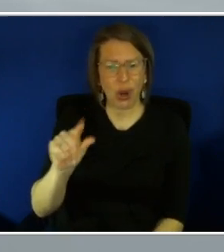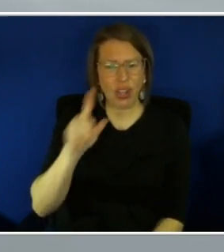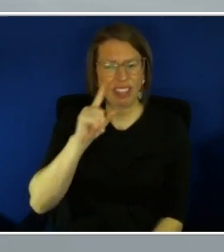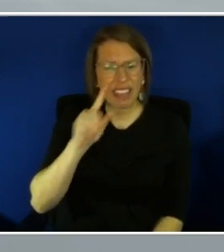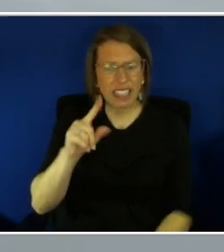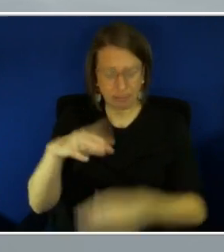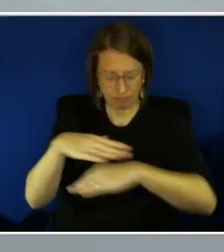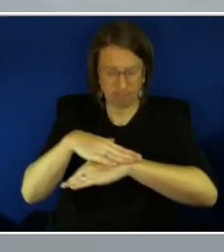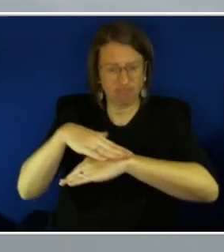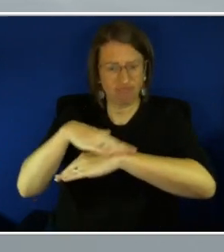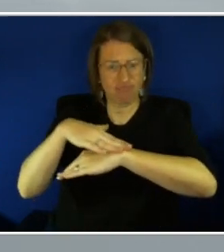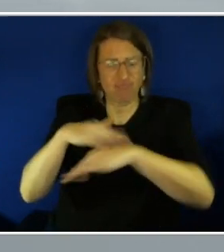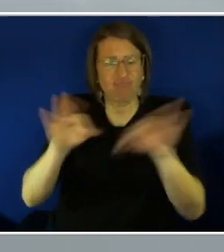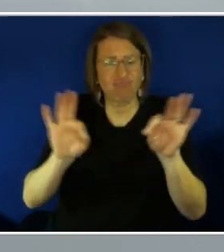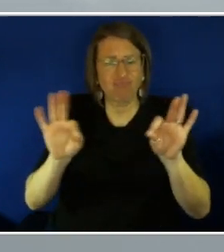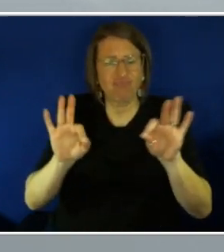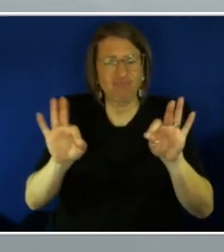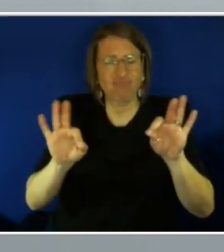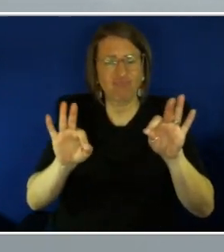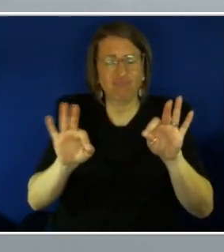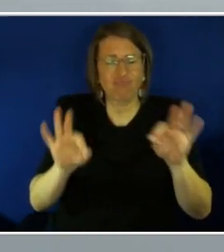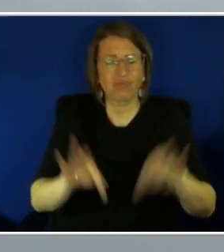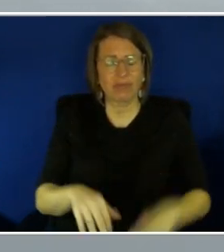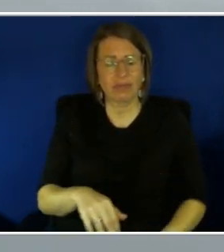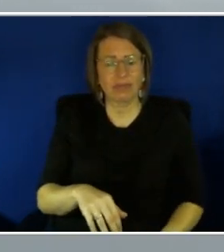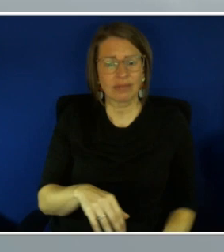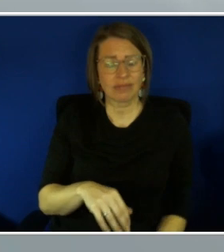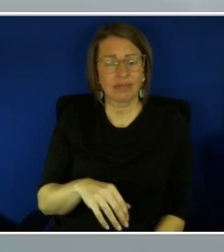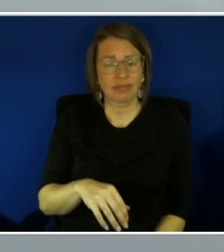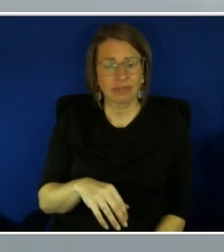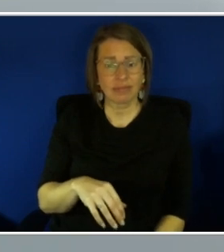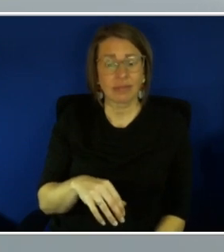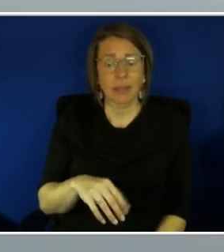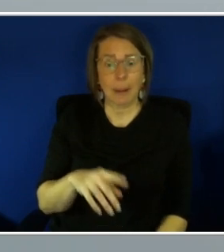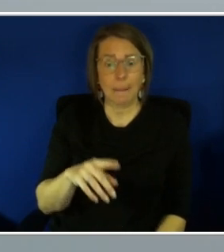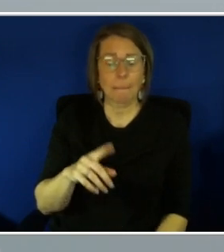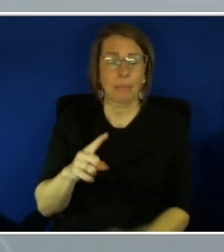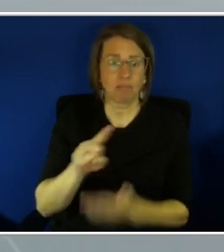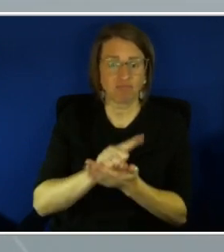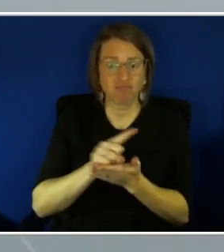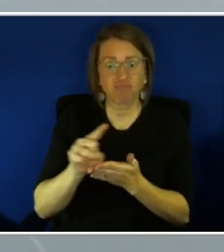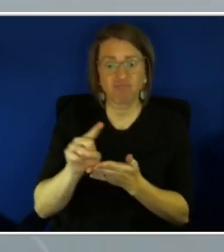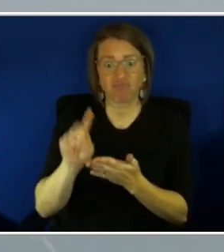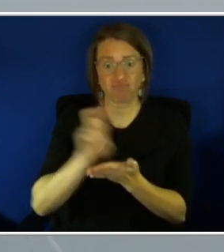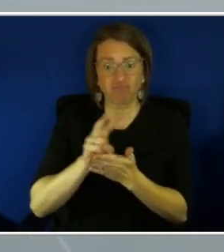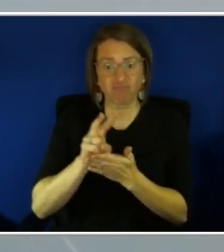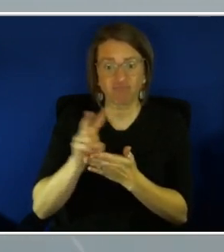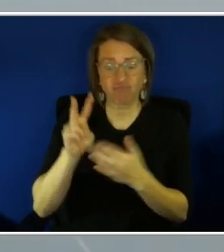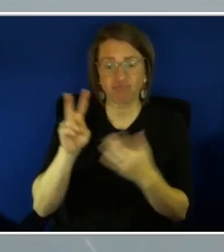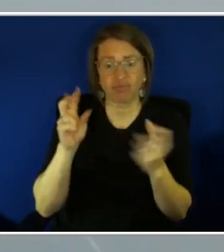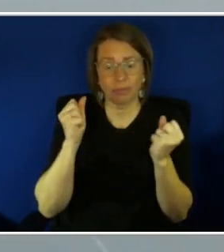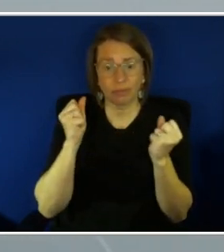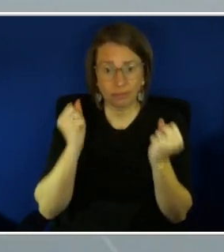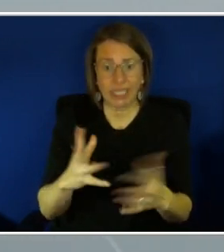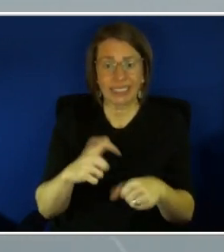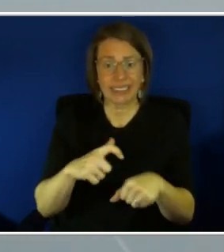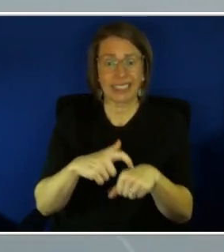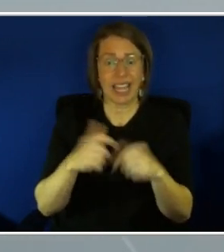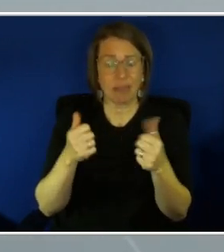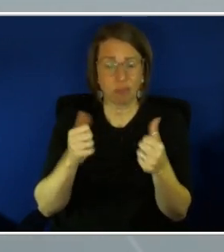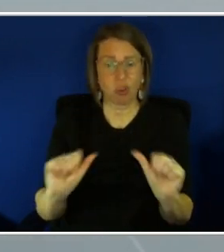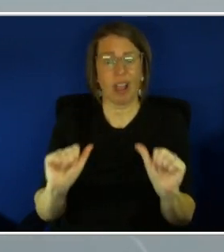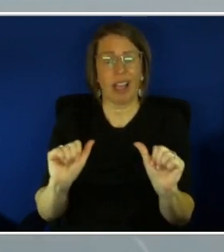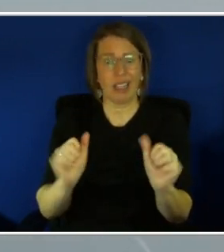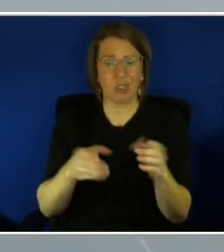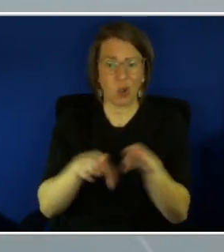issue on the surface, and you'd had this for many weeks, and multiple efforts have been made to close this